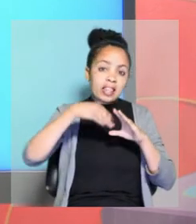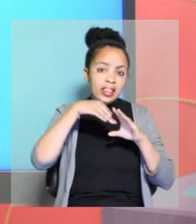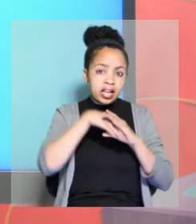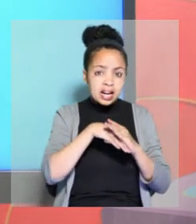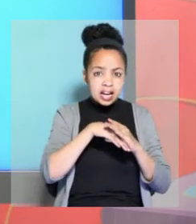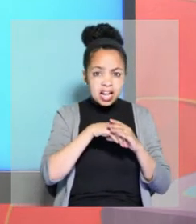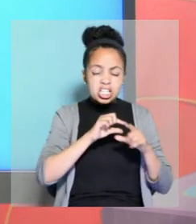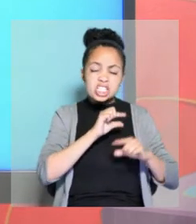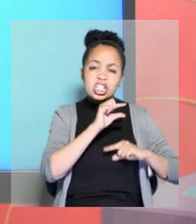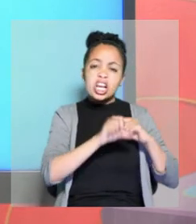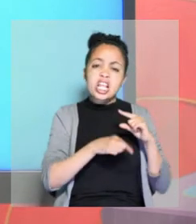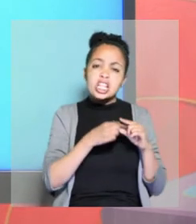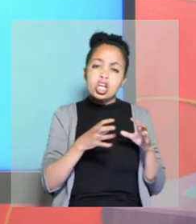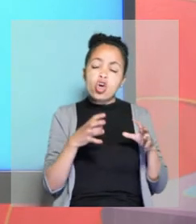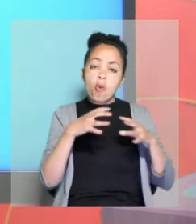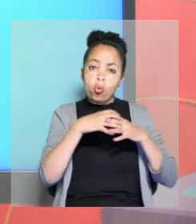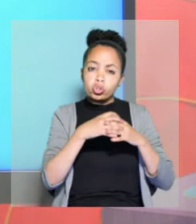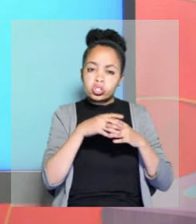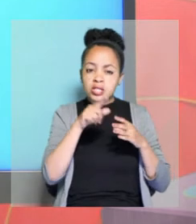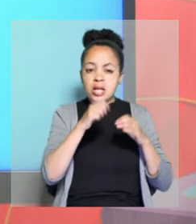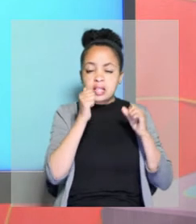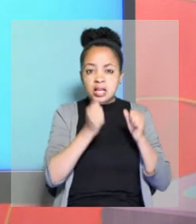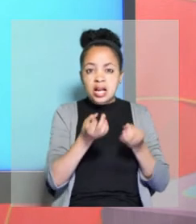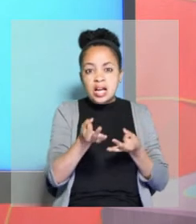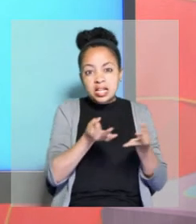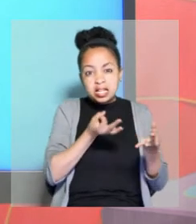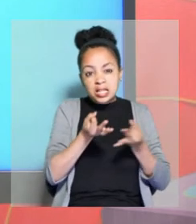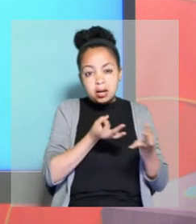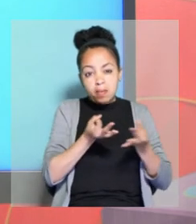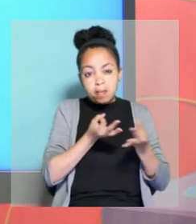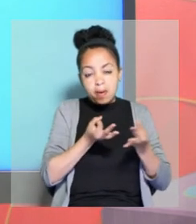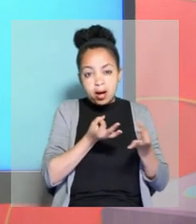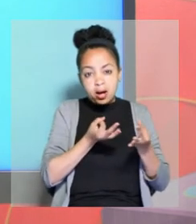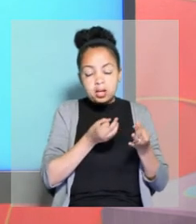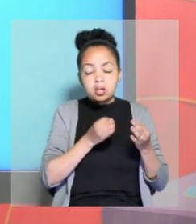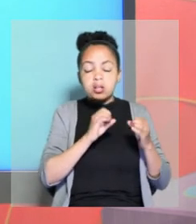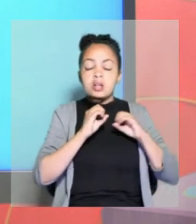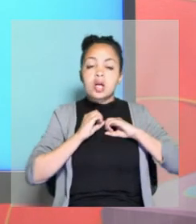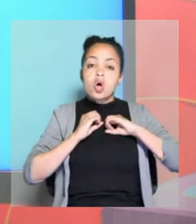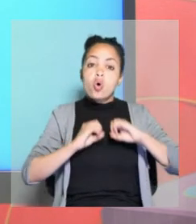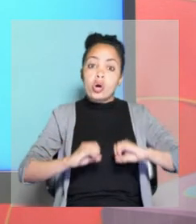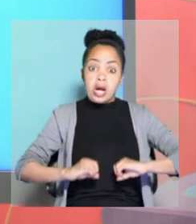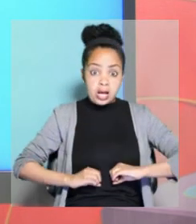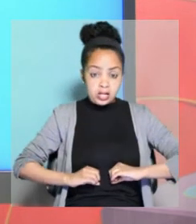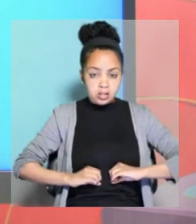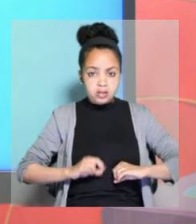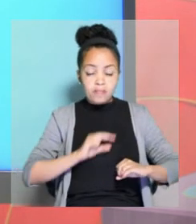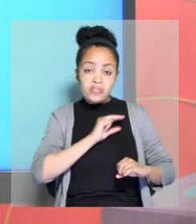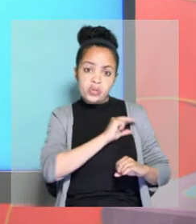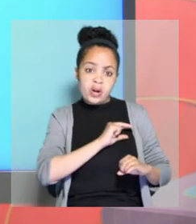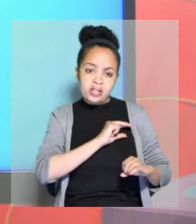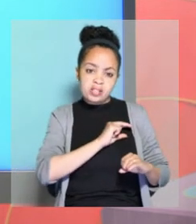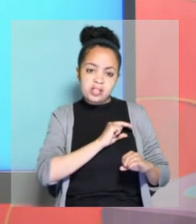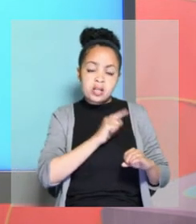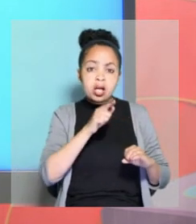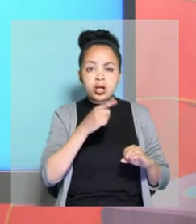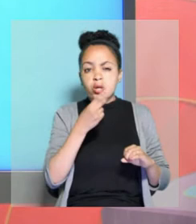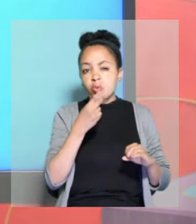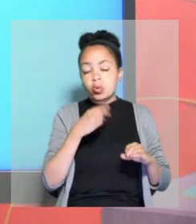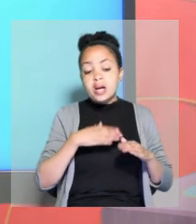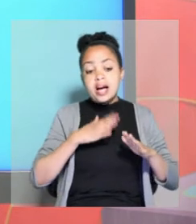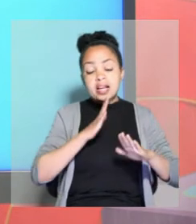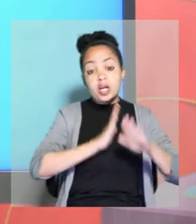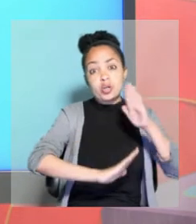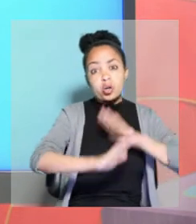of an organism that can determine particular trait of an organism. As we can